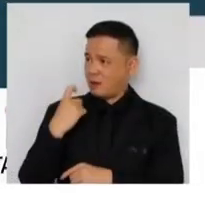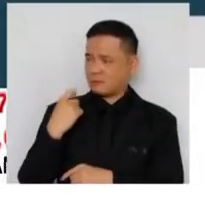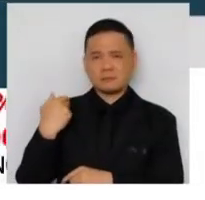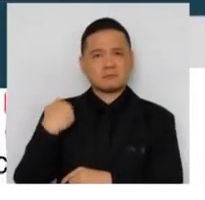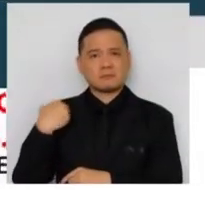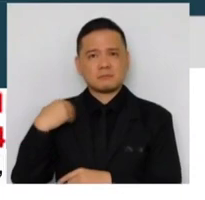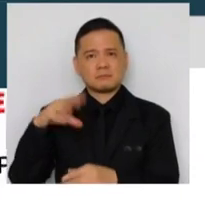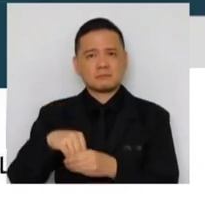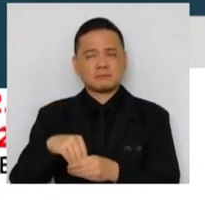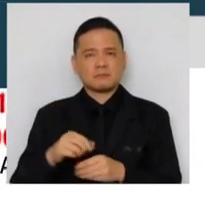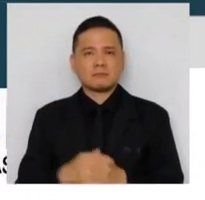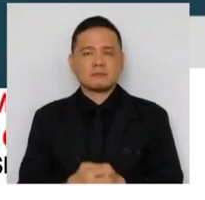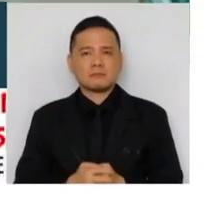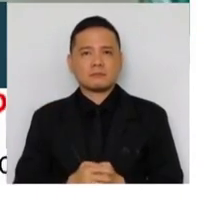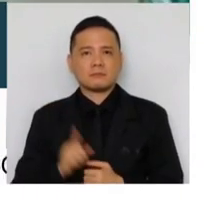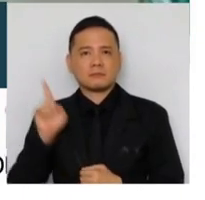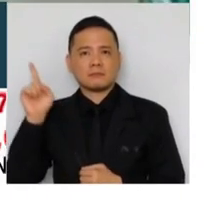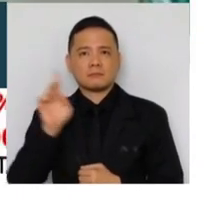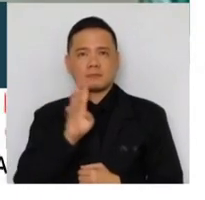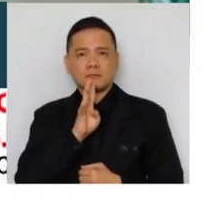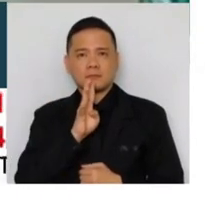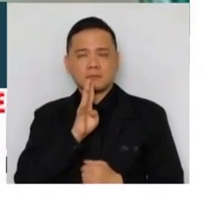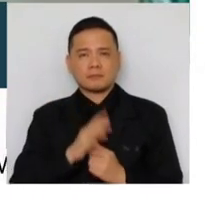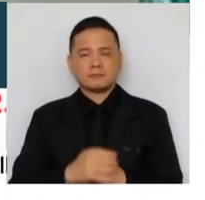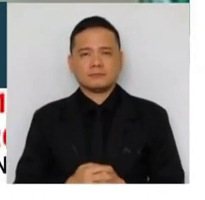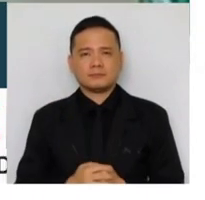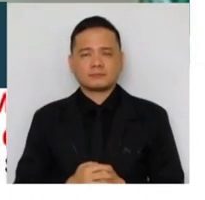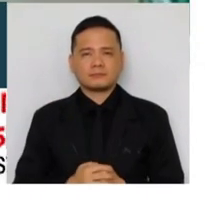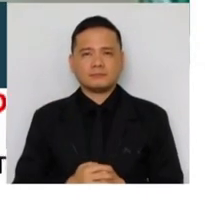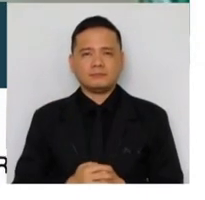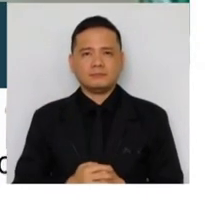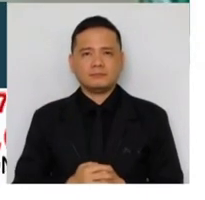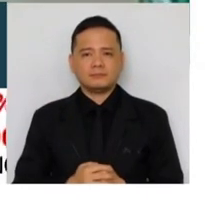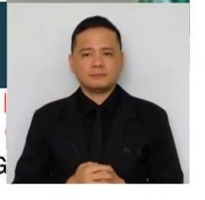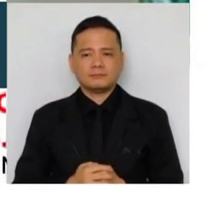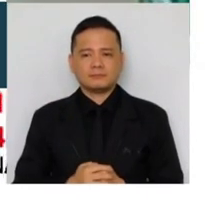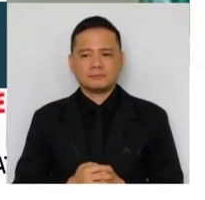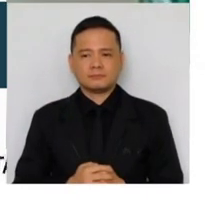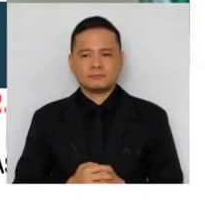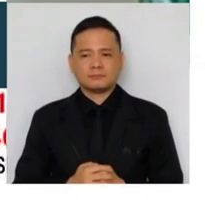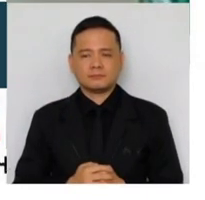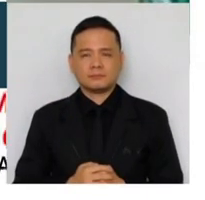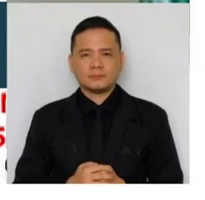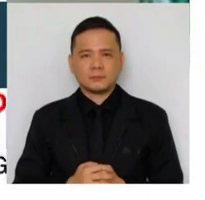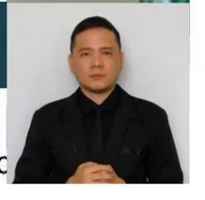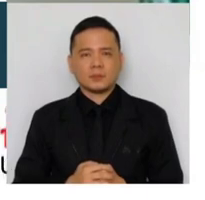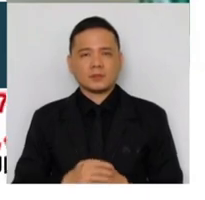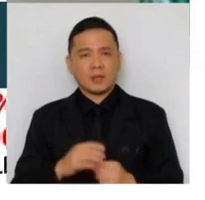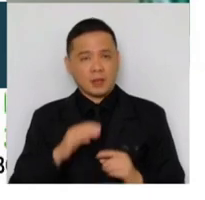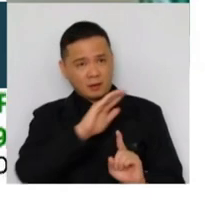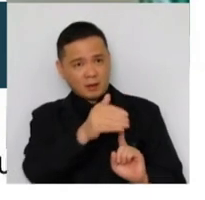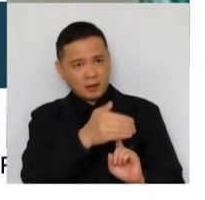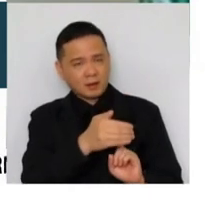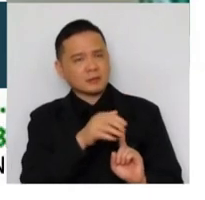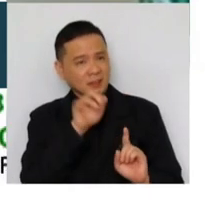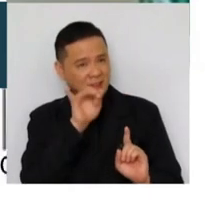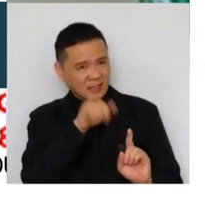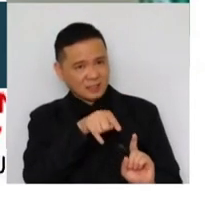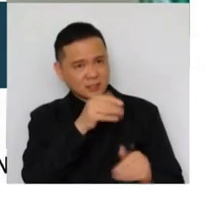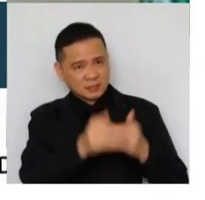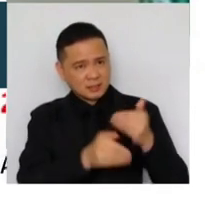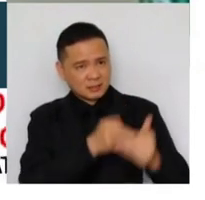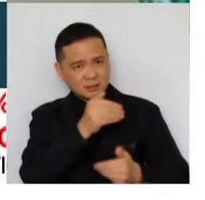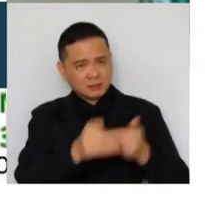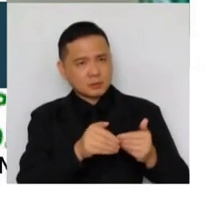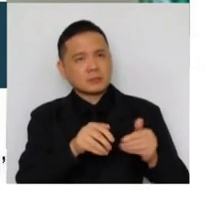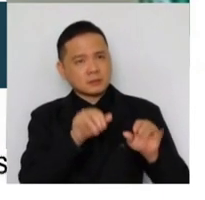As far as I'm concerned, I've always supported a facility quarantine. At least,